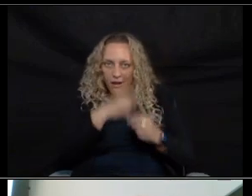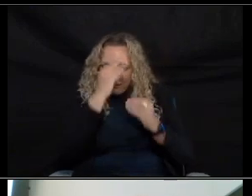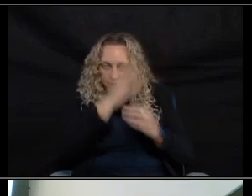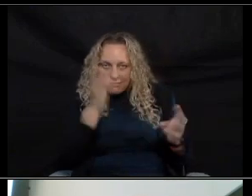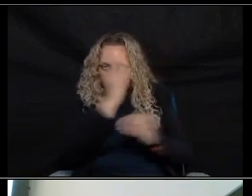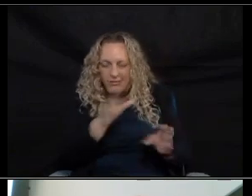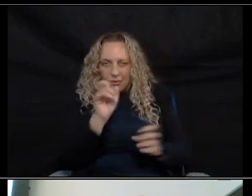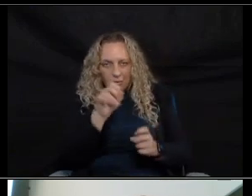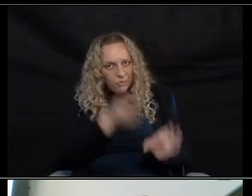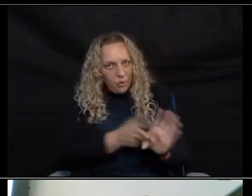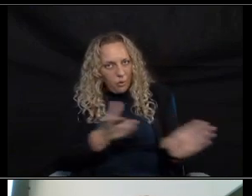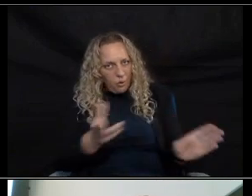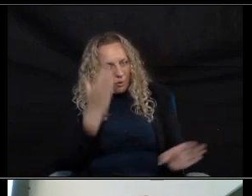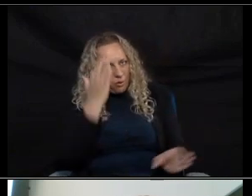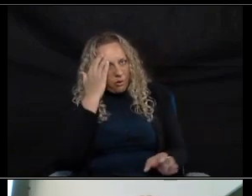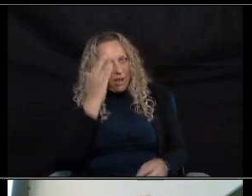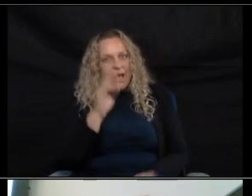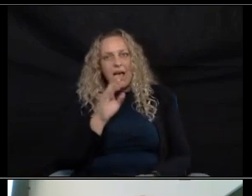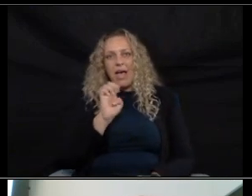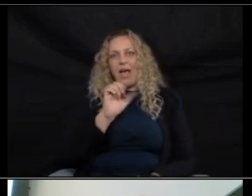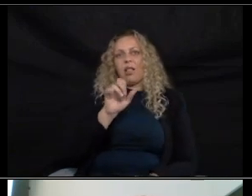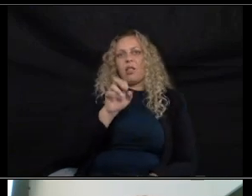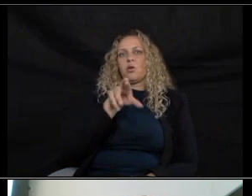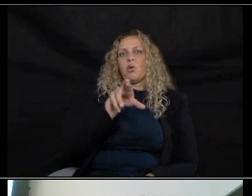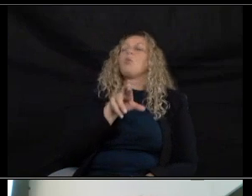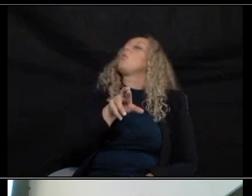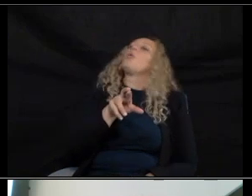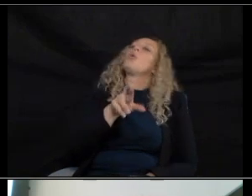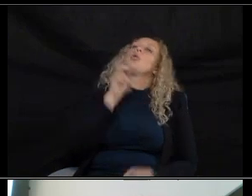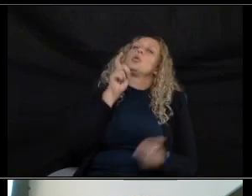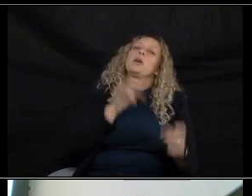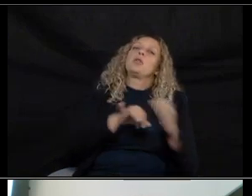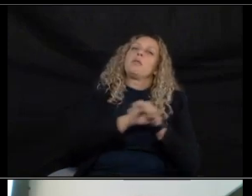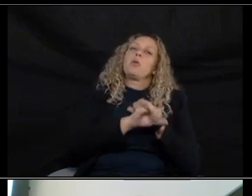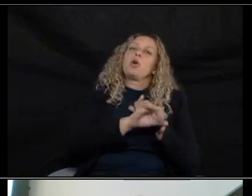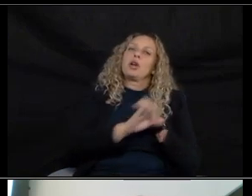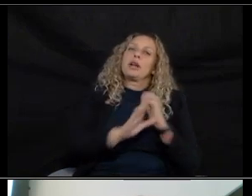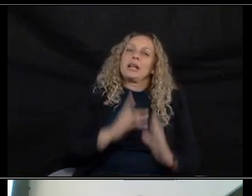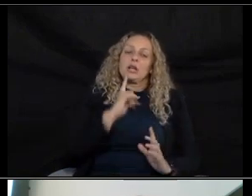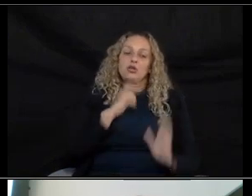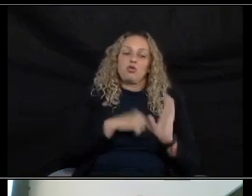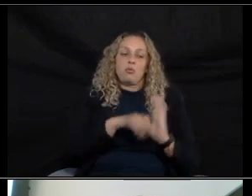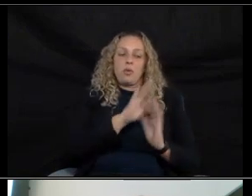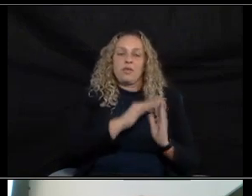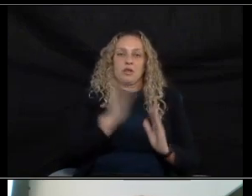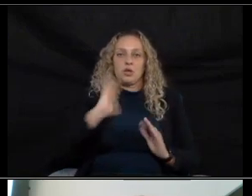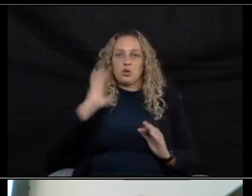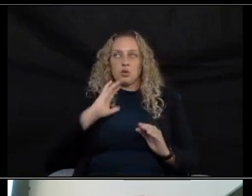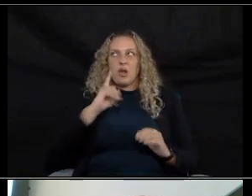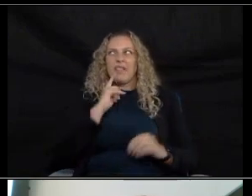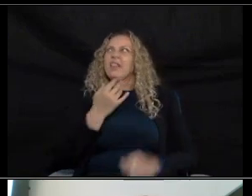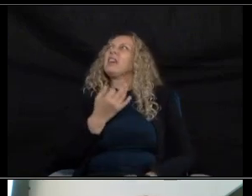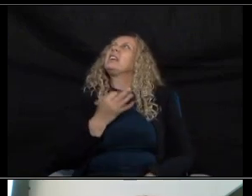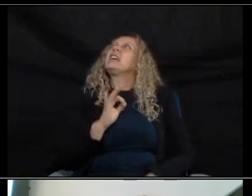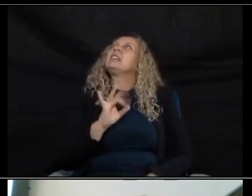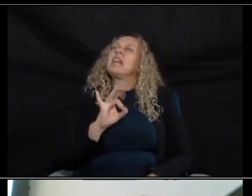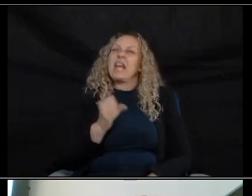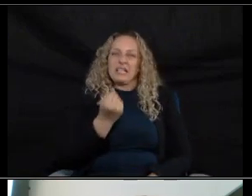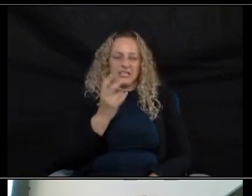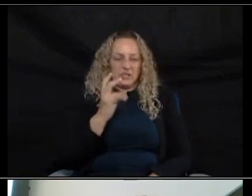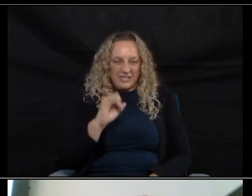information. Eleanor, our director of marketing, showed me what the city used to do in the, I think, the 1980s